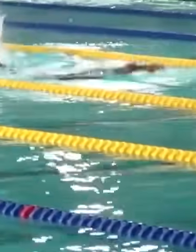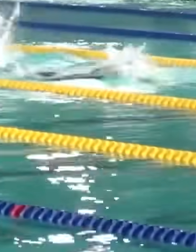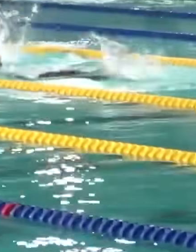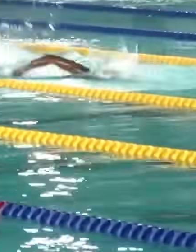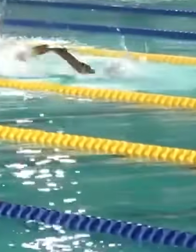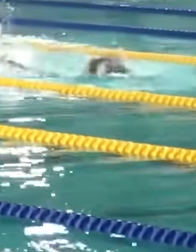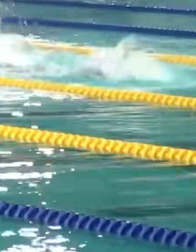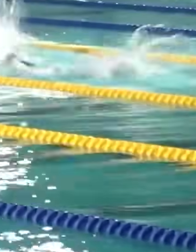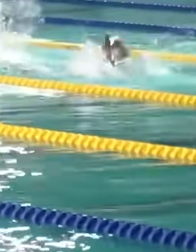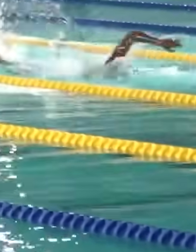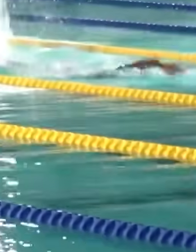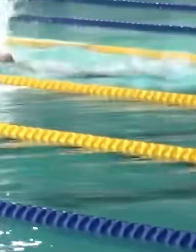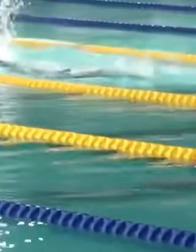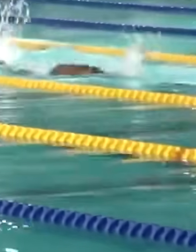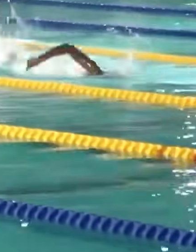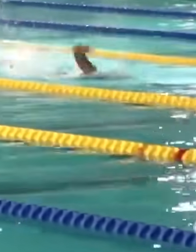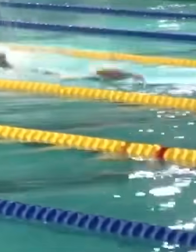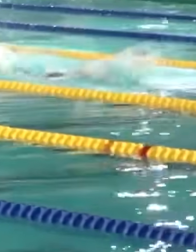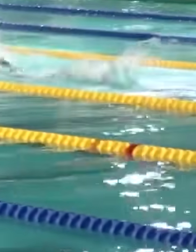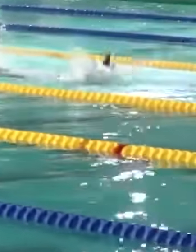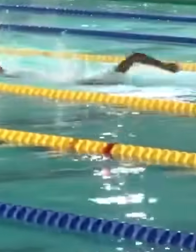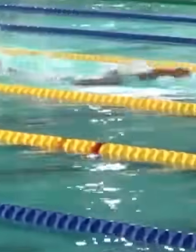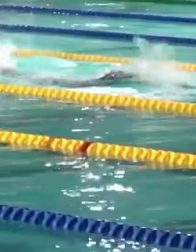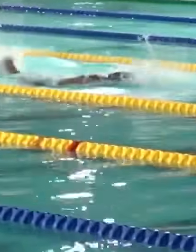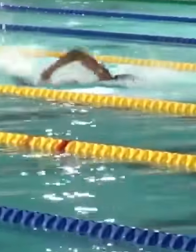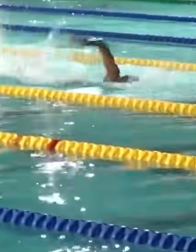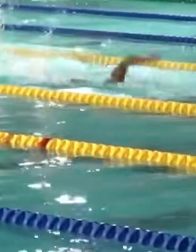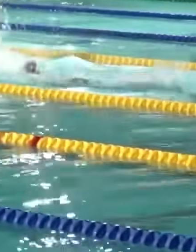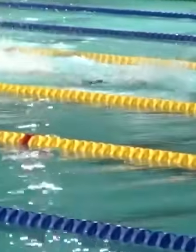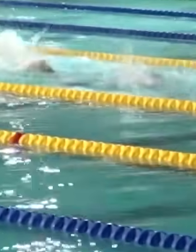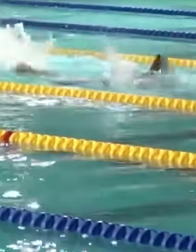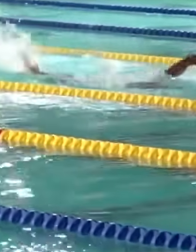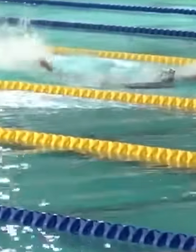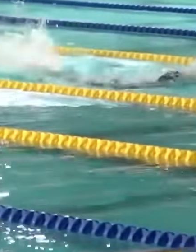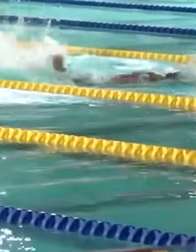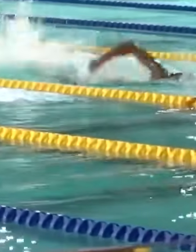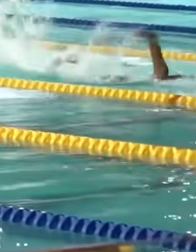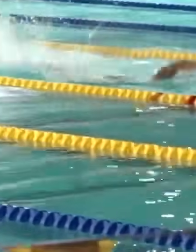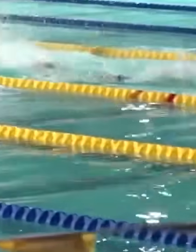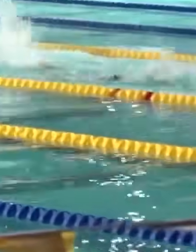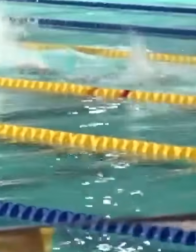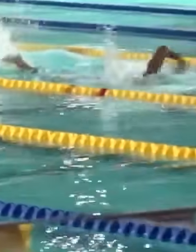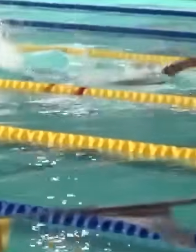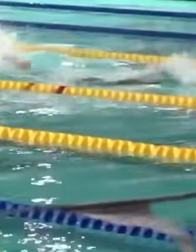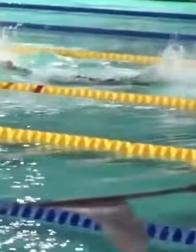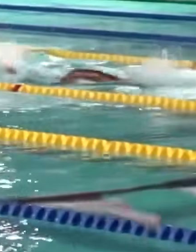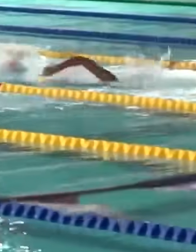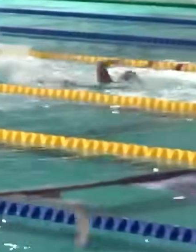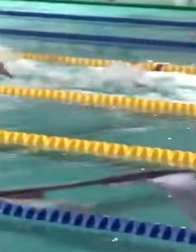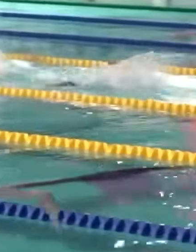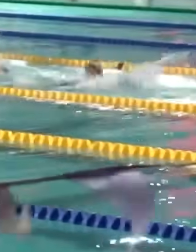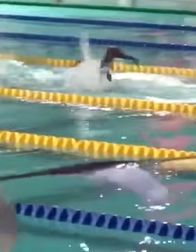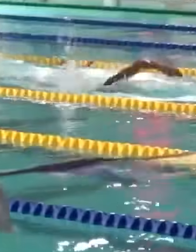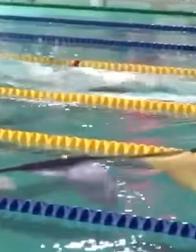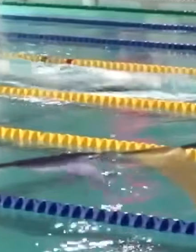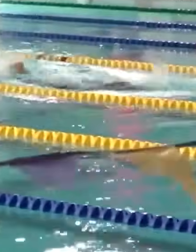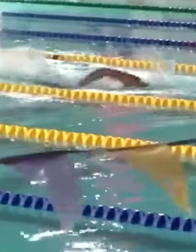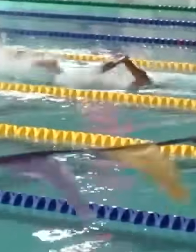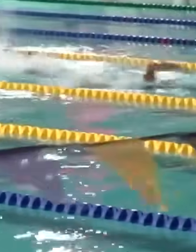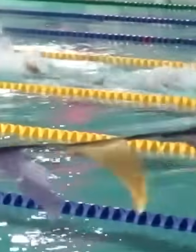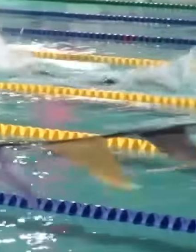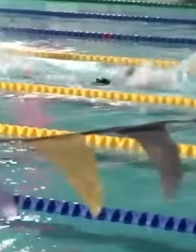but Mears, wearing the black swimsuit, pulled ahead and created enough of a cushion that dented a late